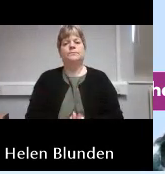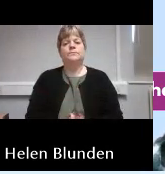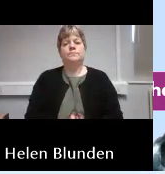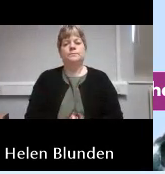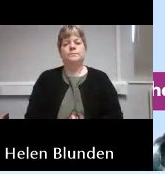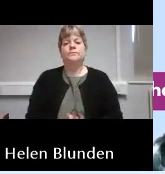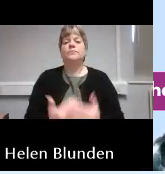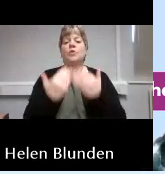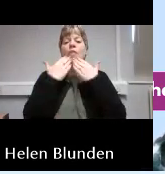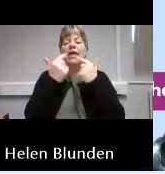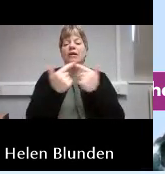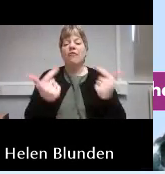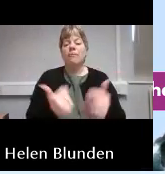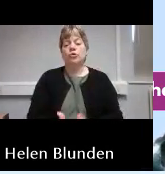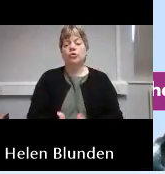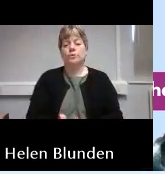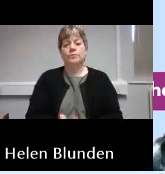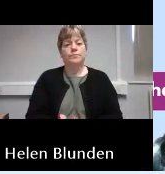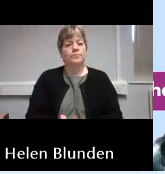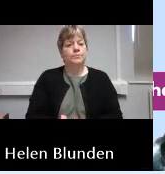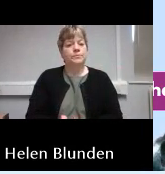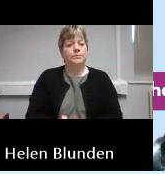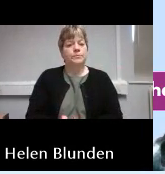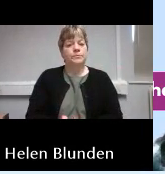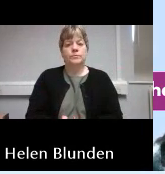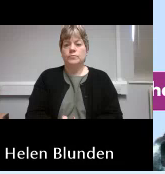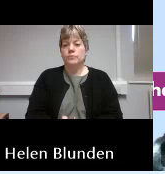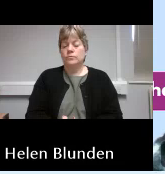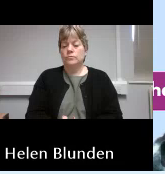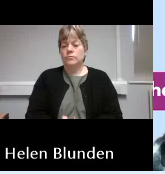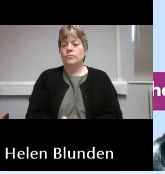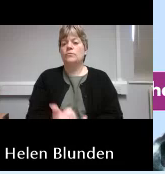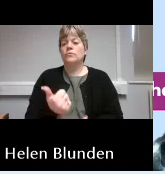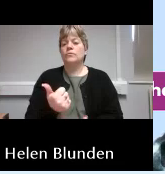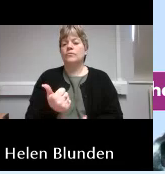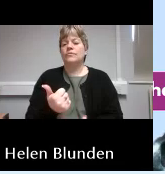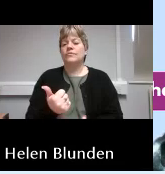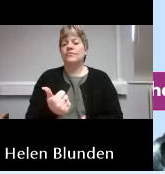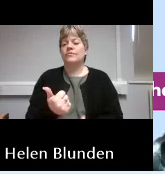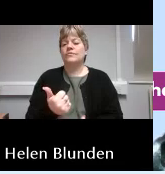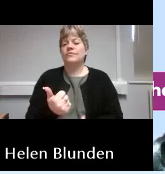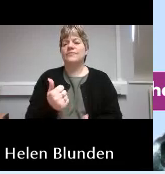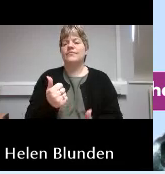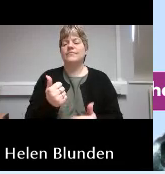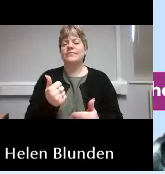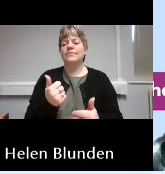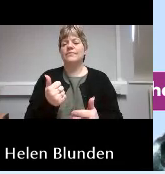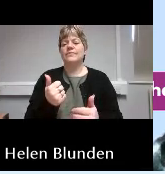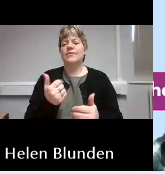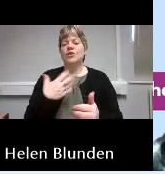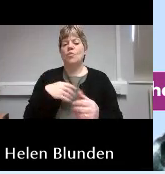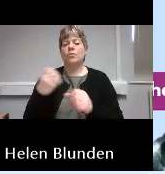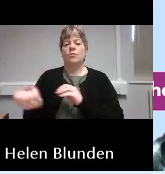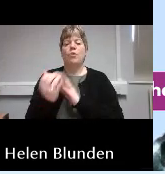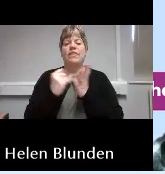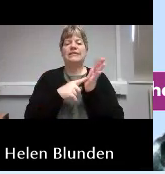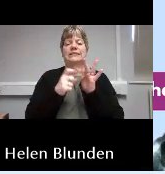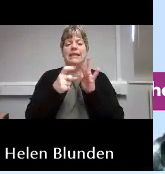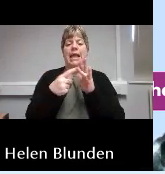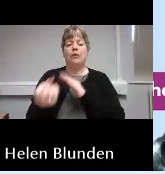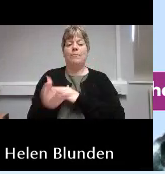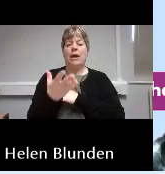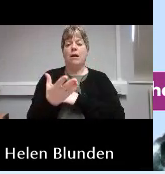So thank you very much. Do you want to? Brilliant. Thanks, that's me. Do you want to pop the Slido back for